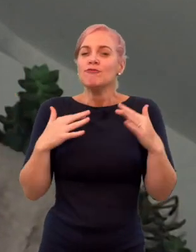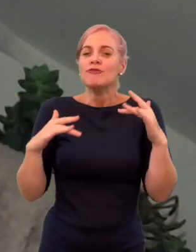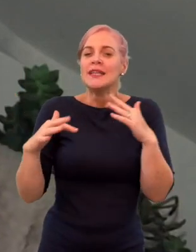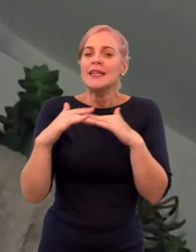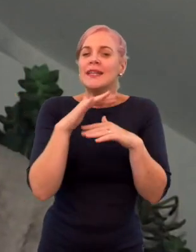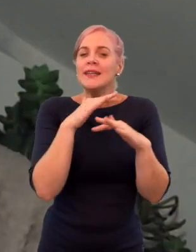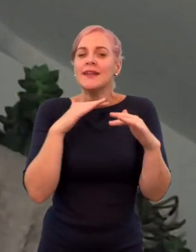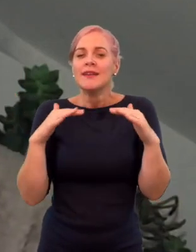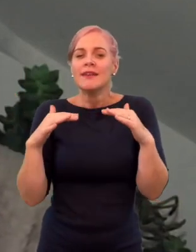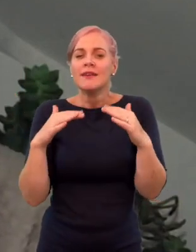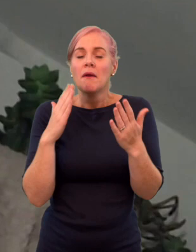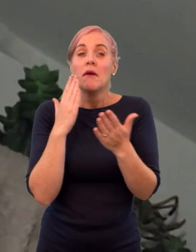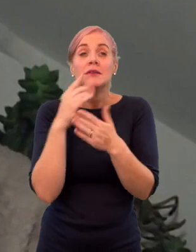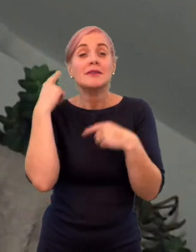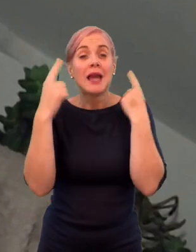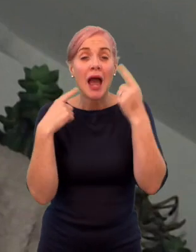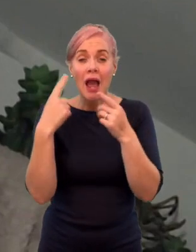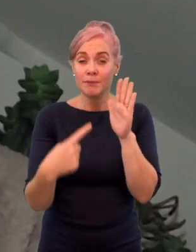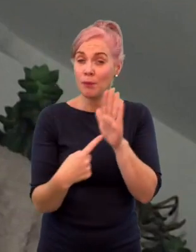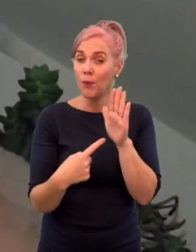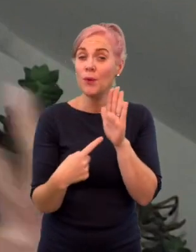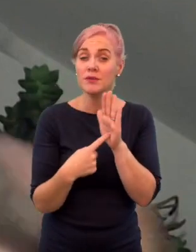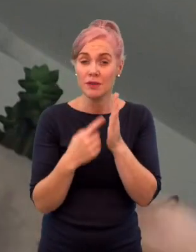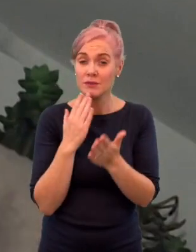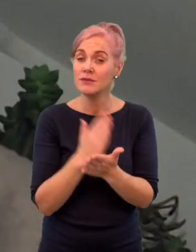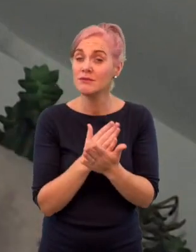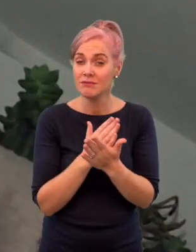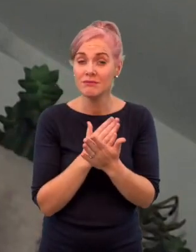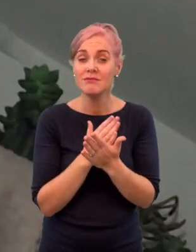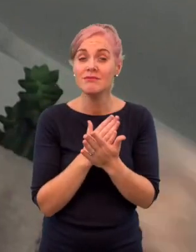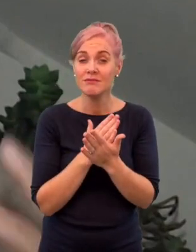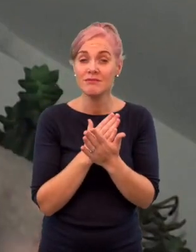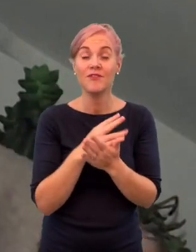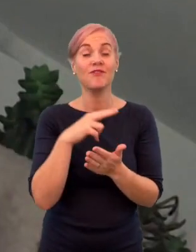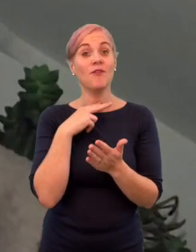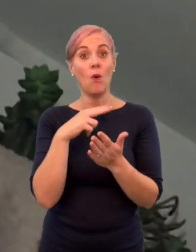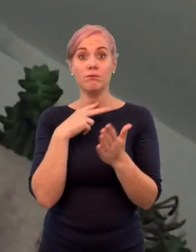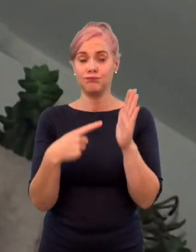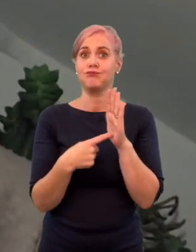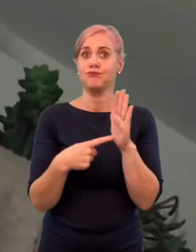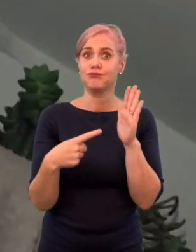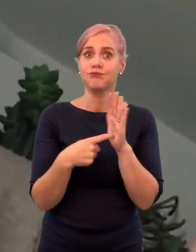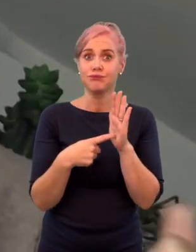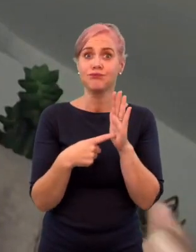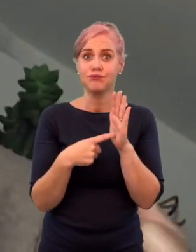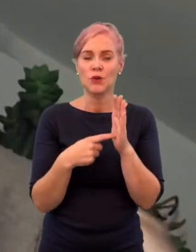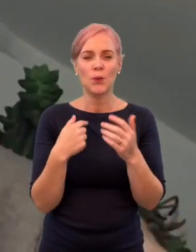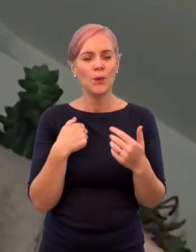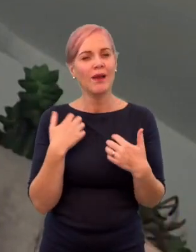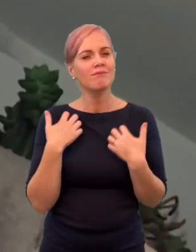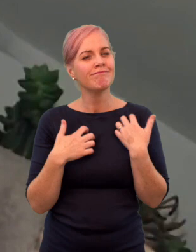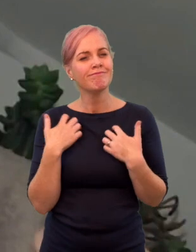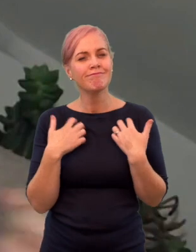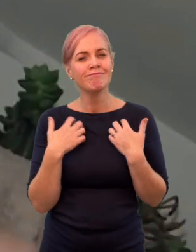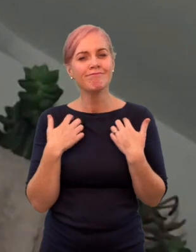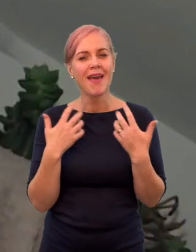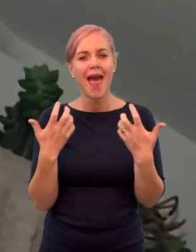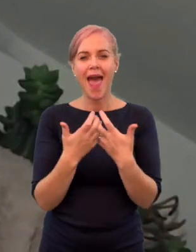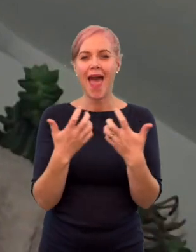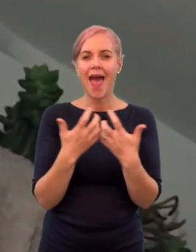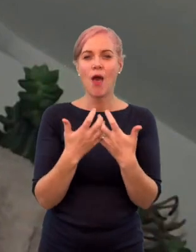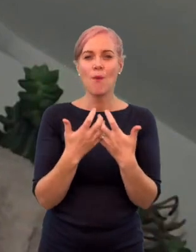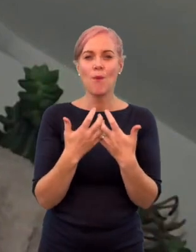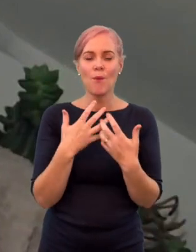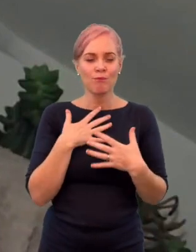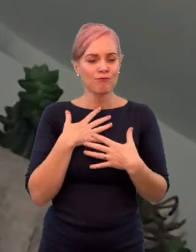quite sensory. So, um, sound feels really important. Voice feels really important. Um, you know, we're